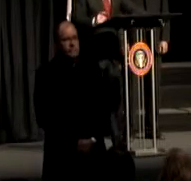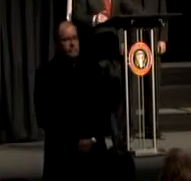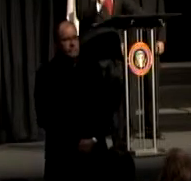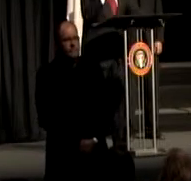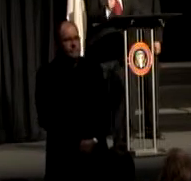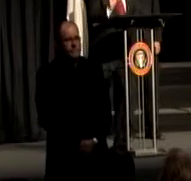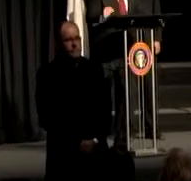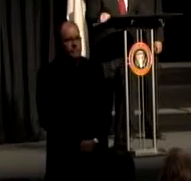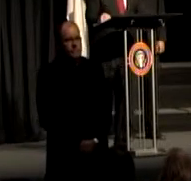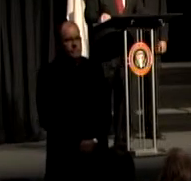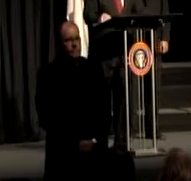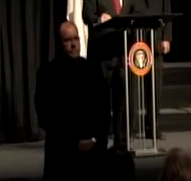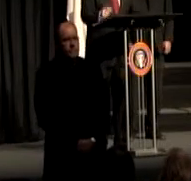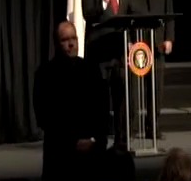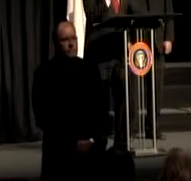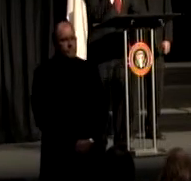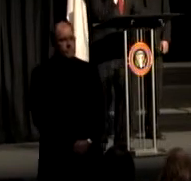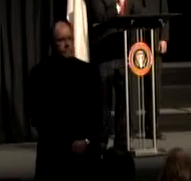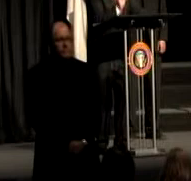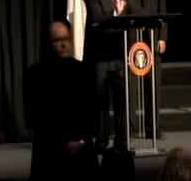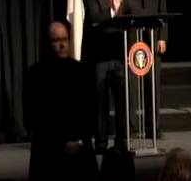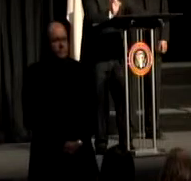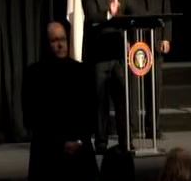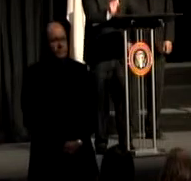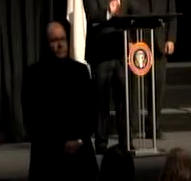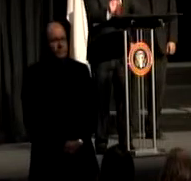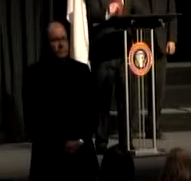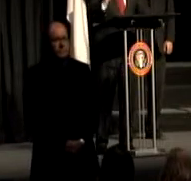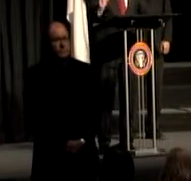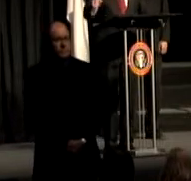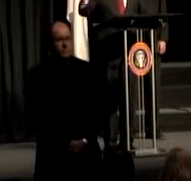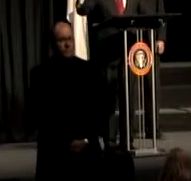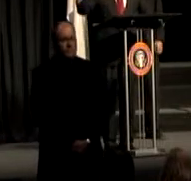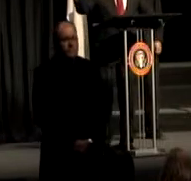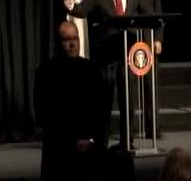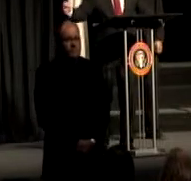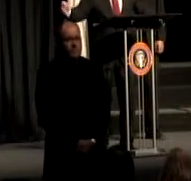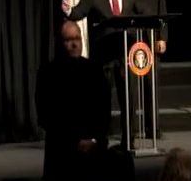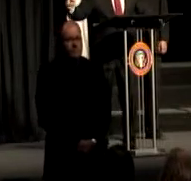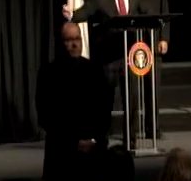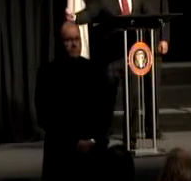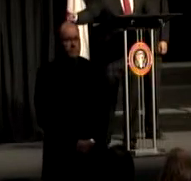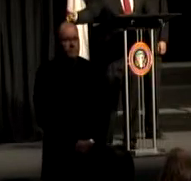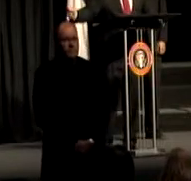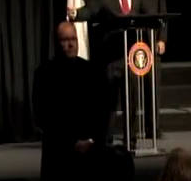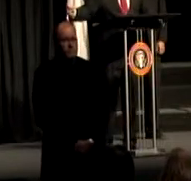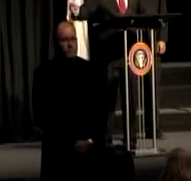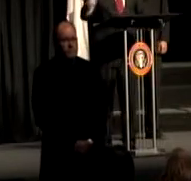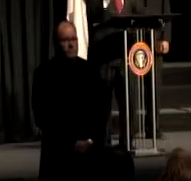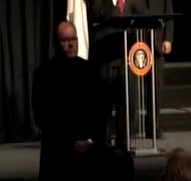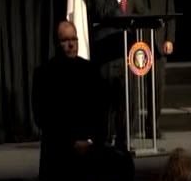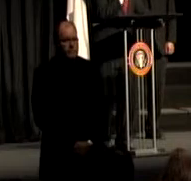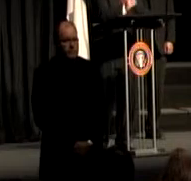something we are for the cause of Jesus Christ and if we stand for Christ the thing that we stand against will never be mentioned